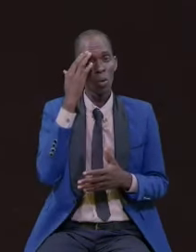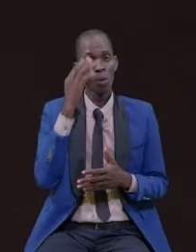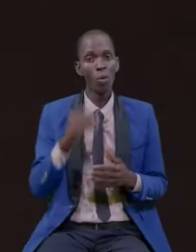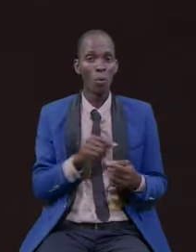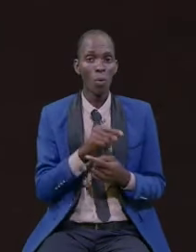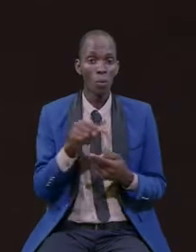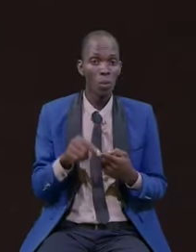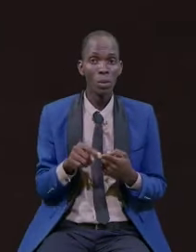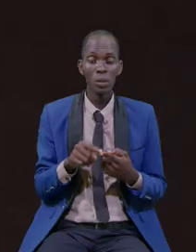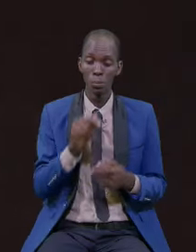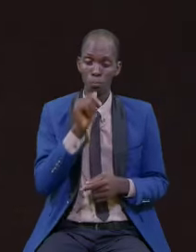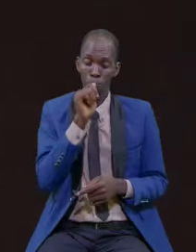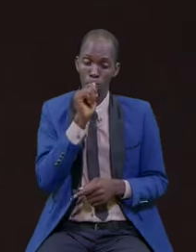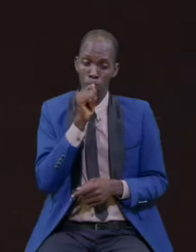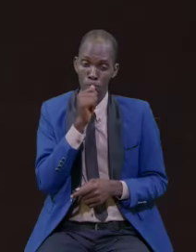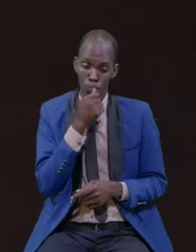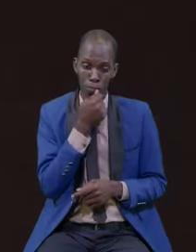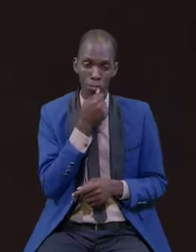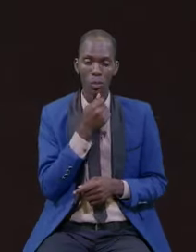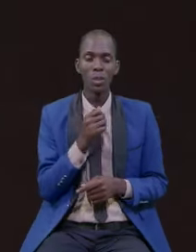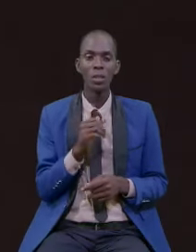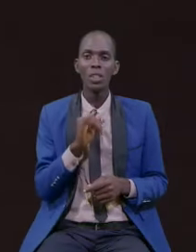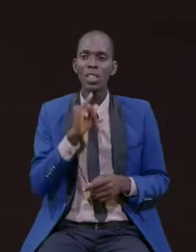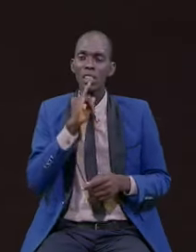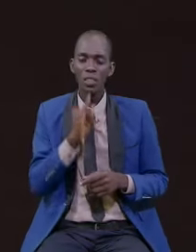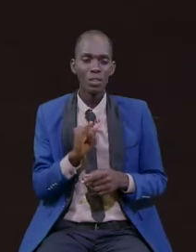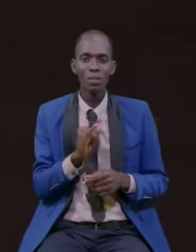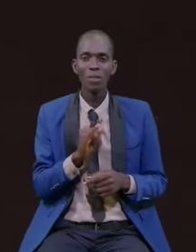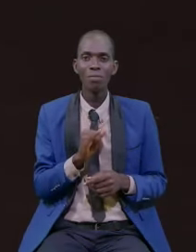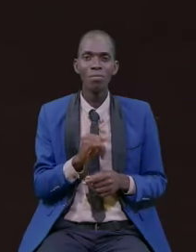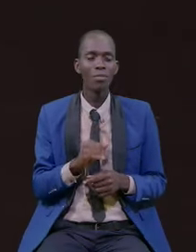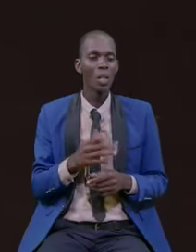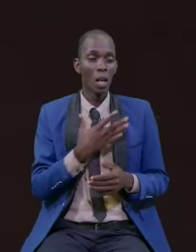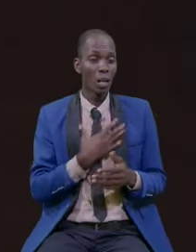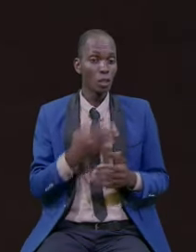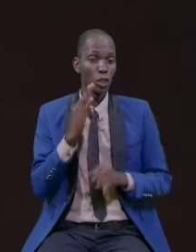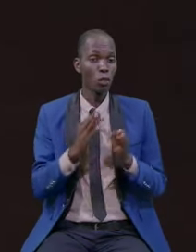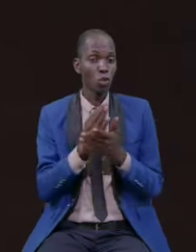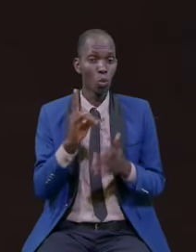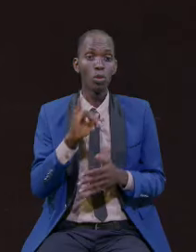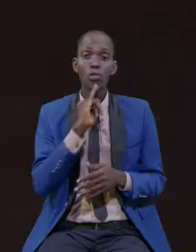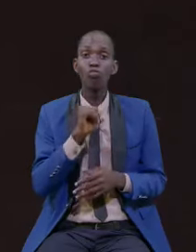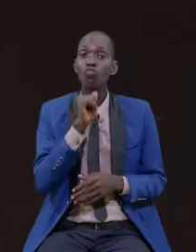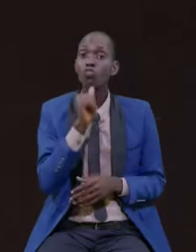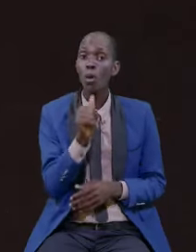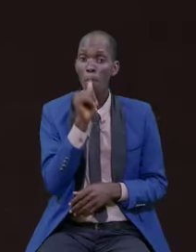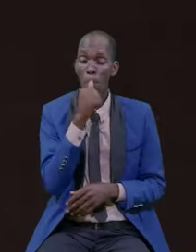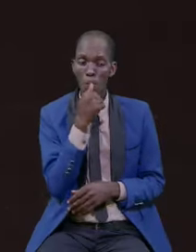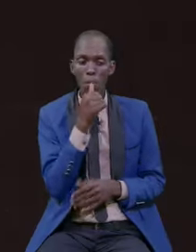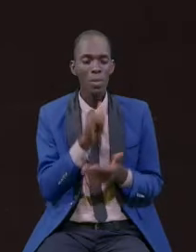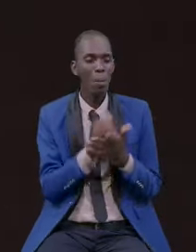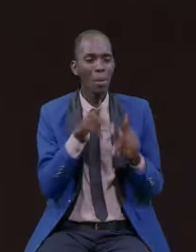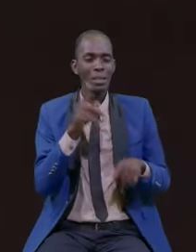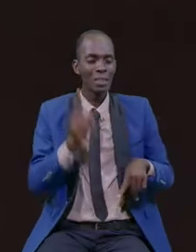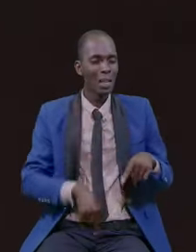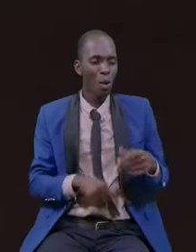somebody, grab somebody, and he doesn't want to wait for the right time. He does not want to wait for his own time.